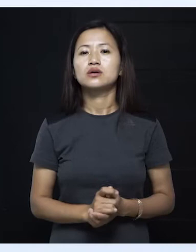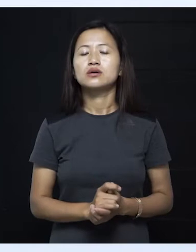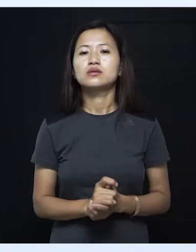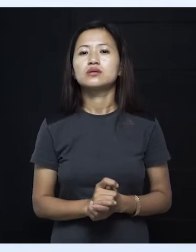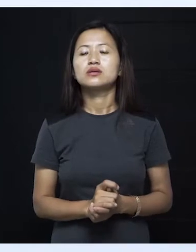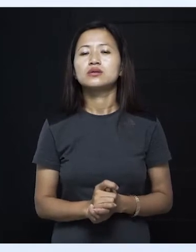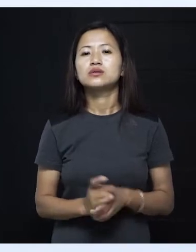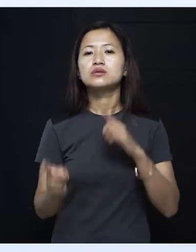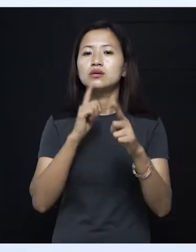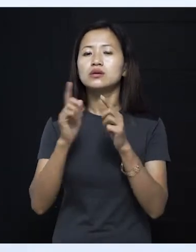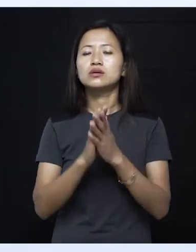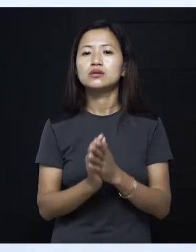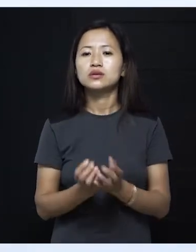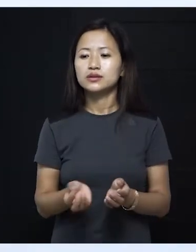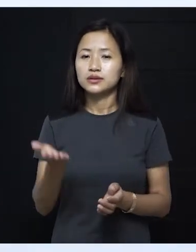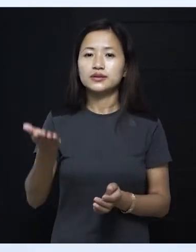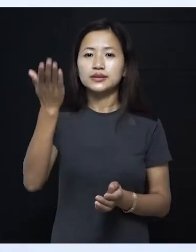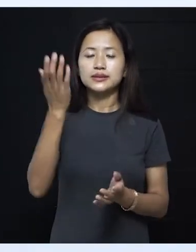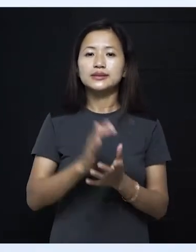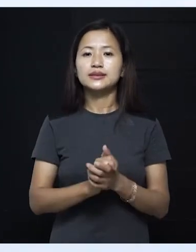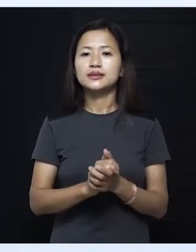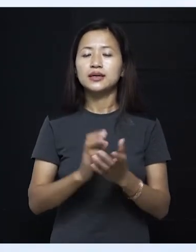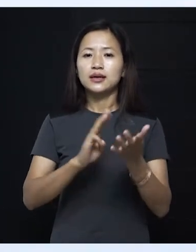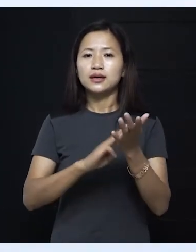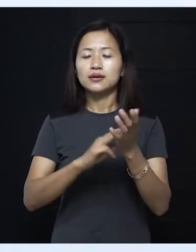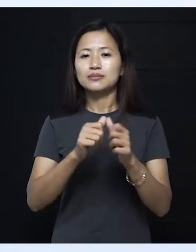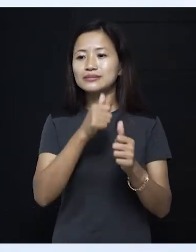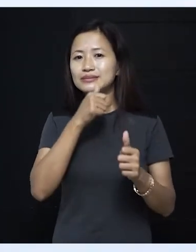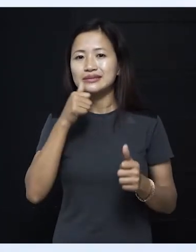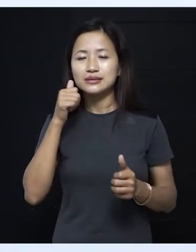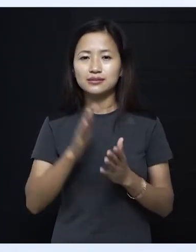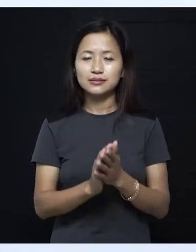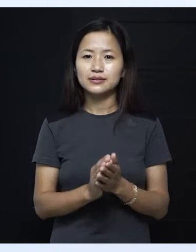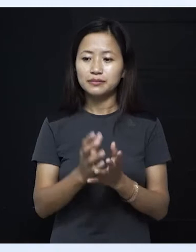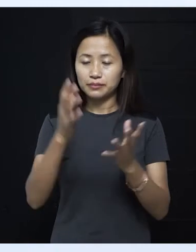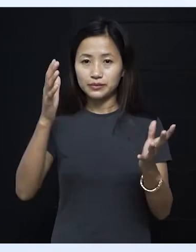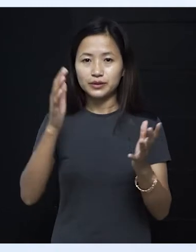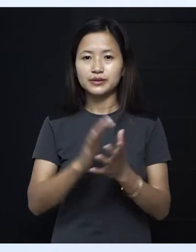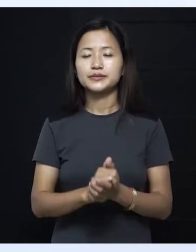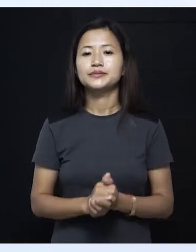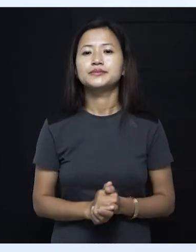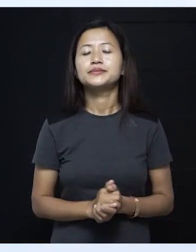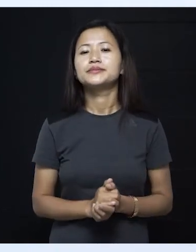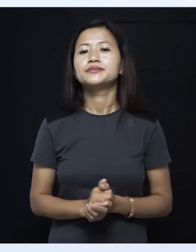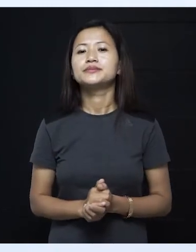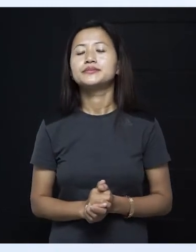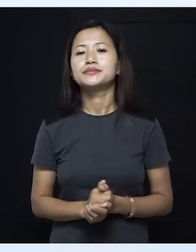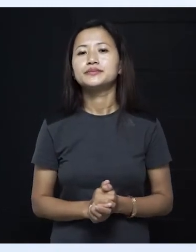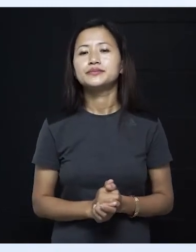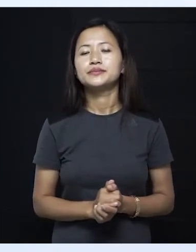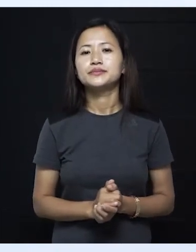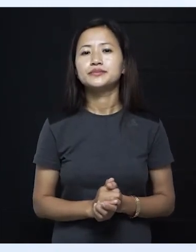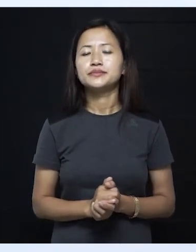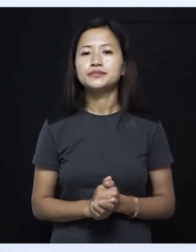talking about the increase in milk production, okay, the increase in milk